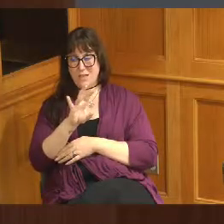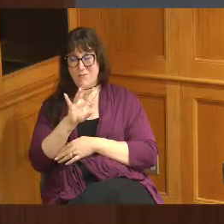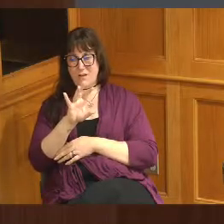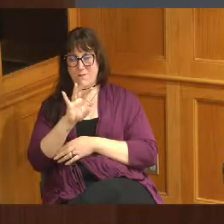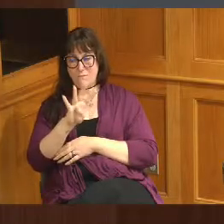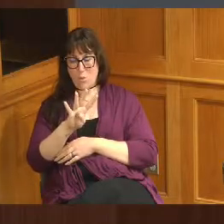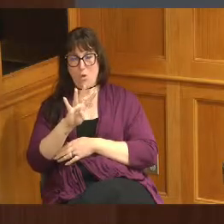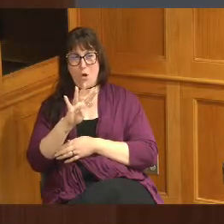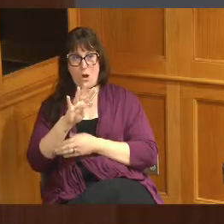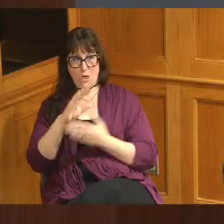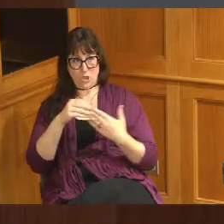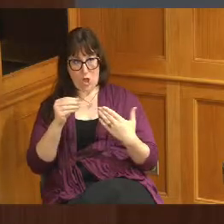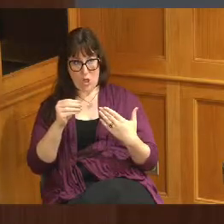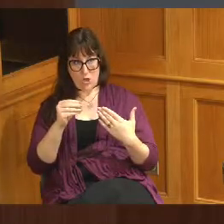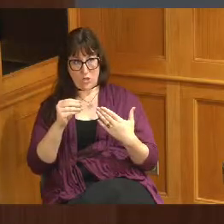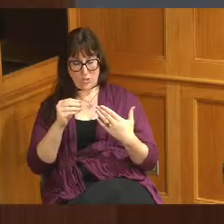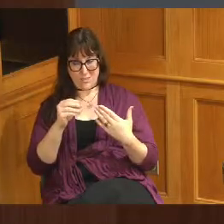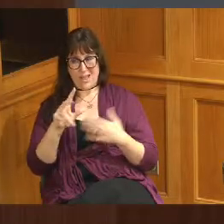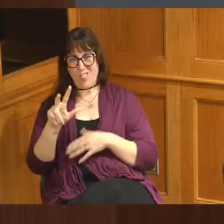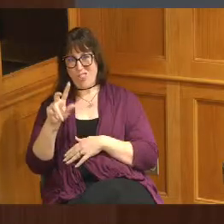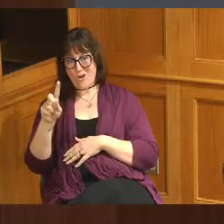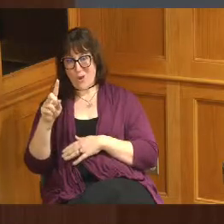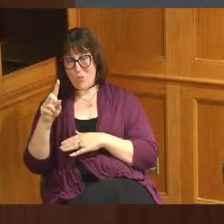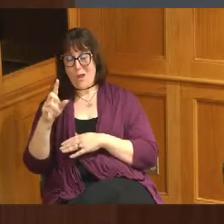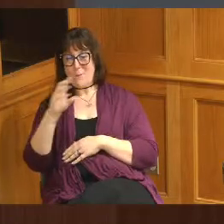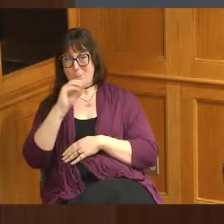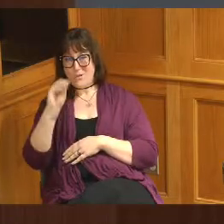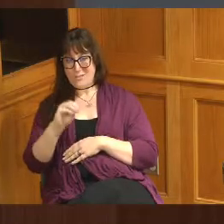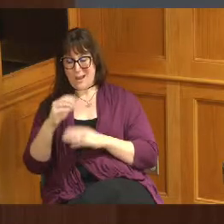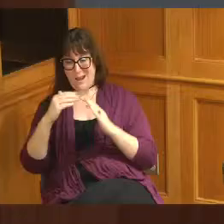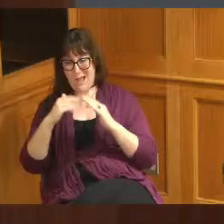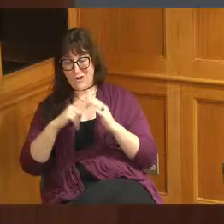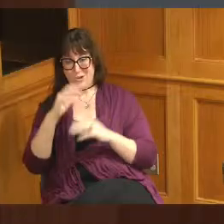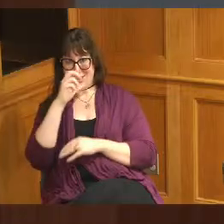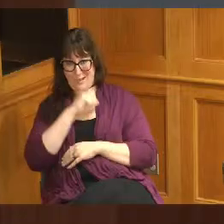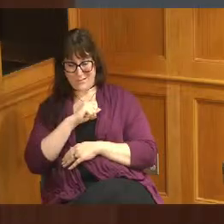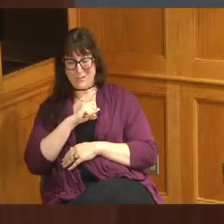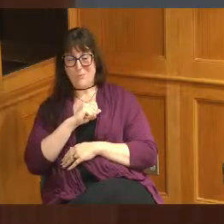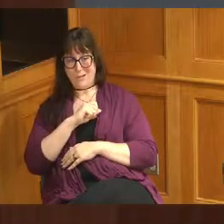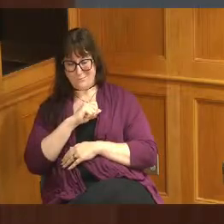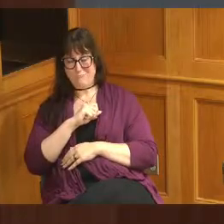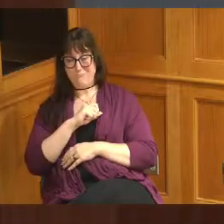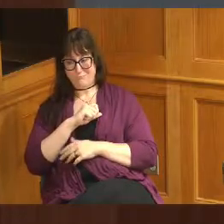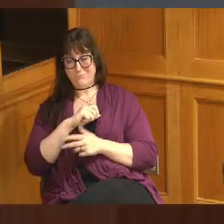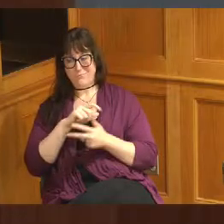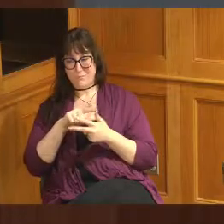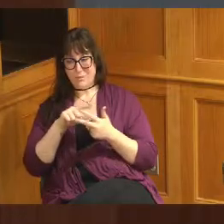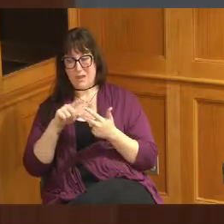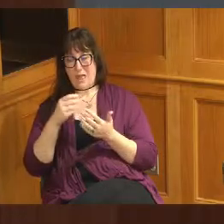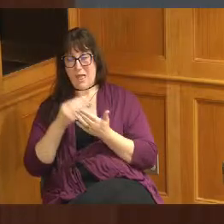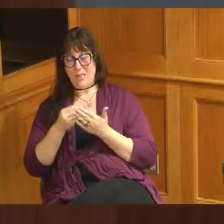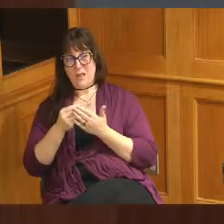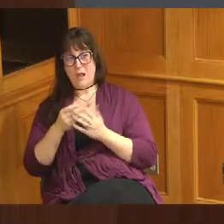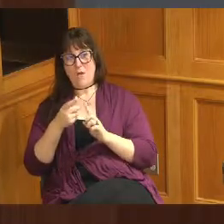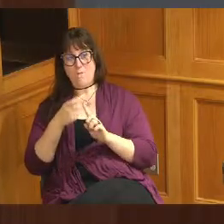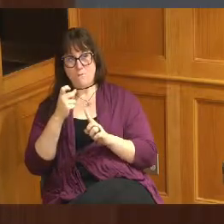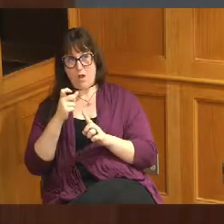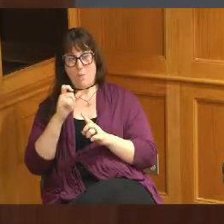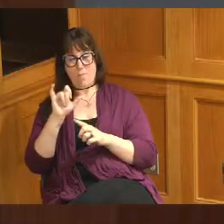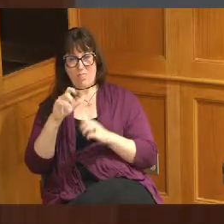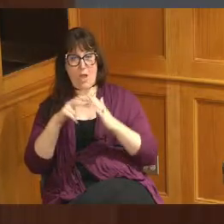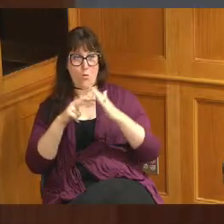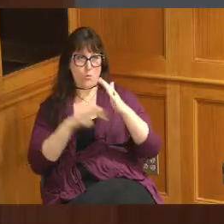$241,974, approximately 31% under our estimate. And this funding comes totally out of the Road and Bridge